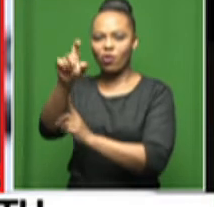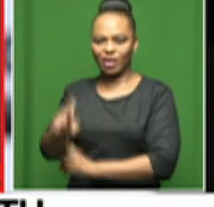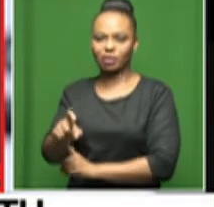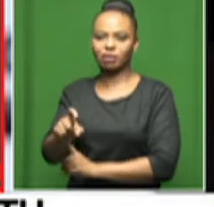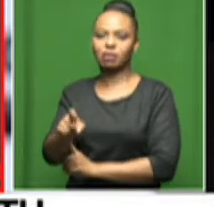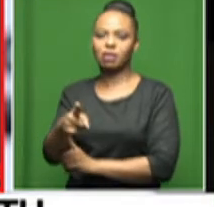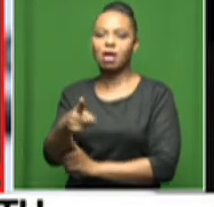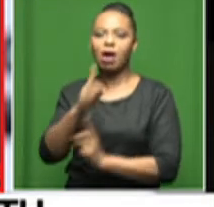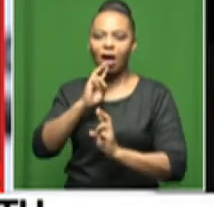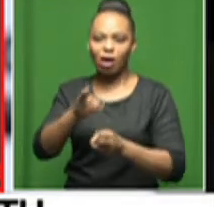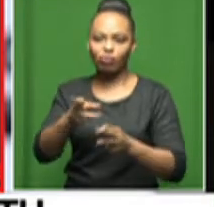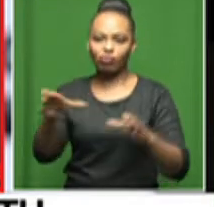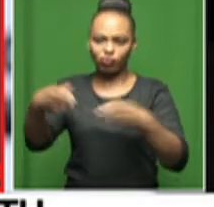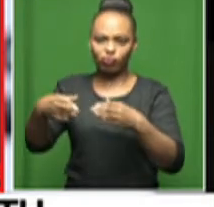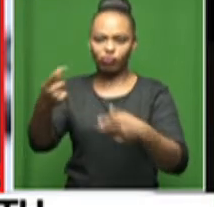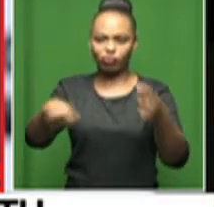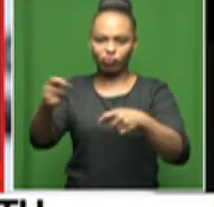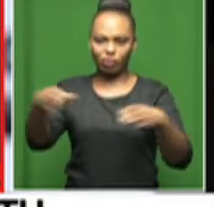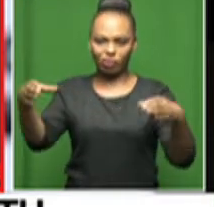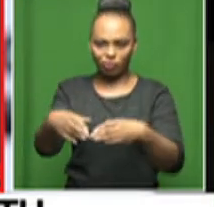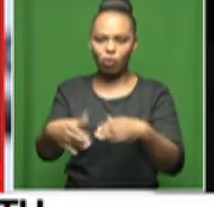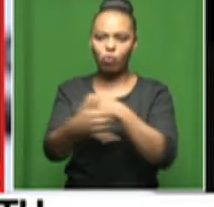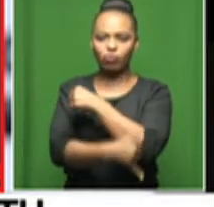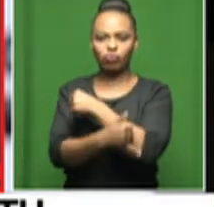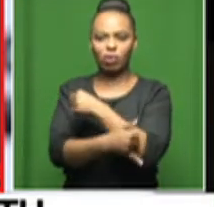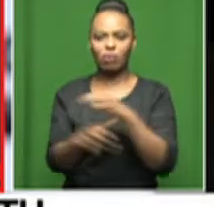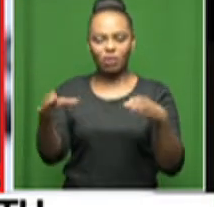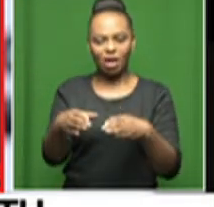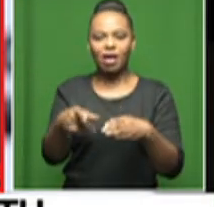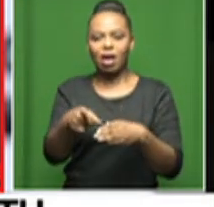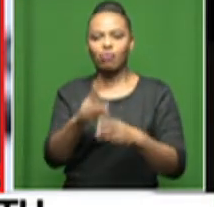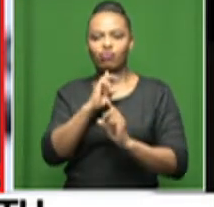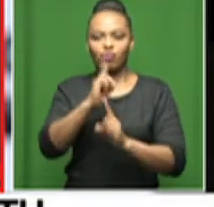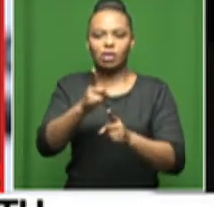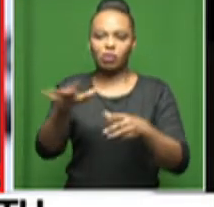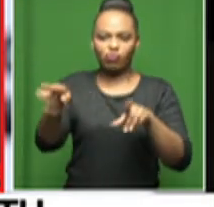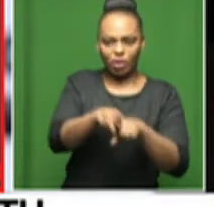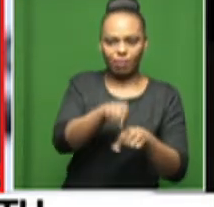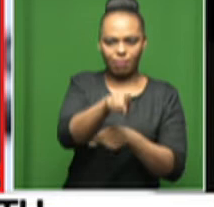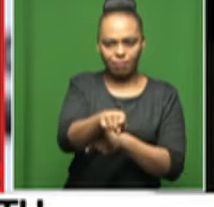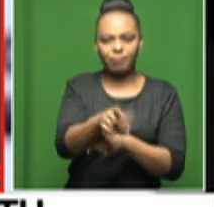concerned. But the president had also said we must try